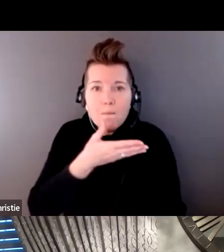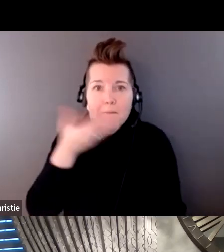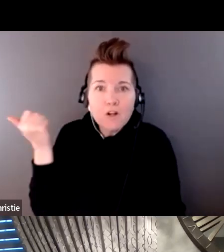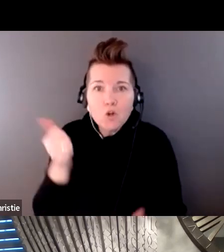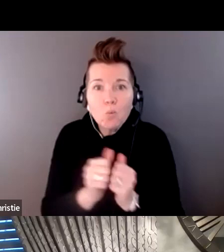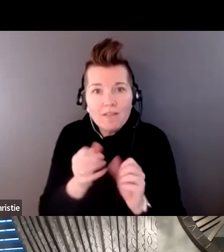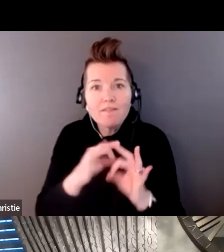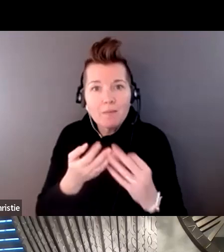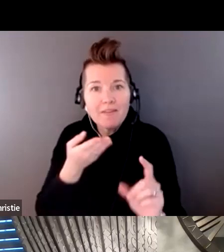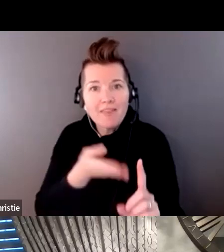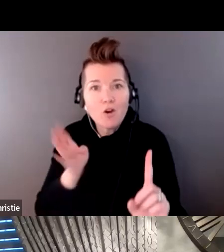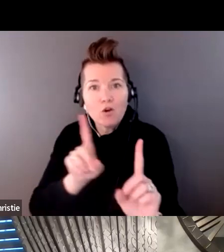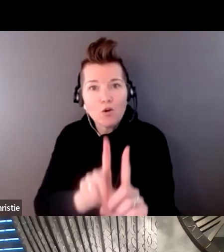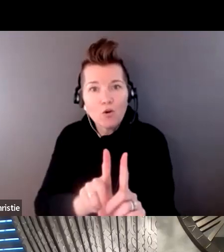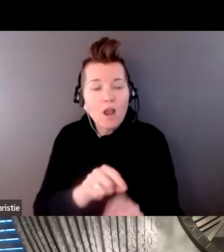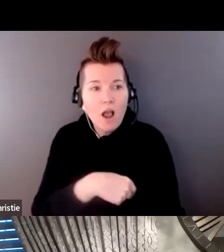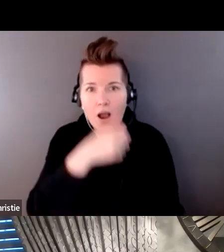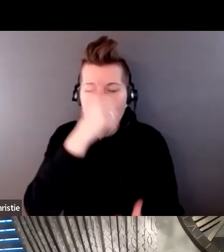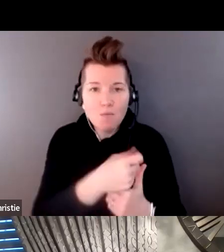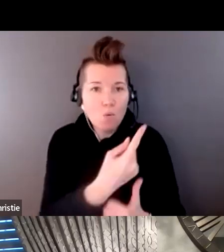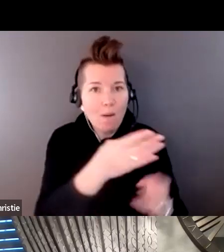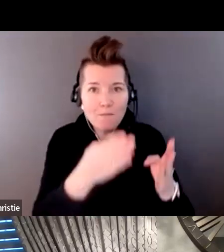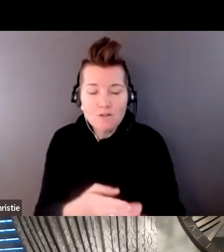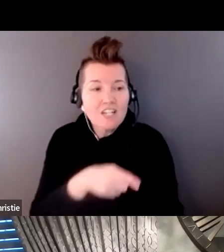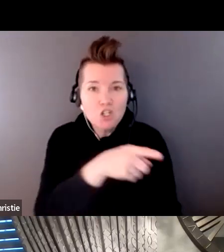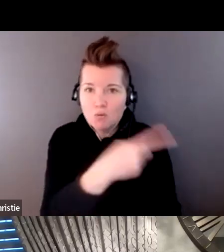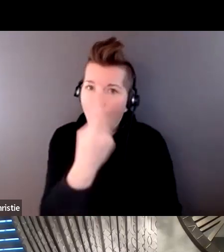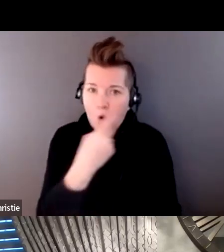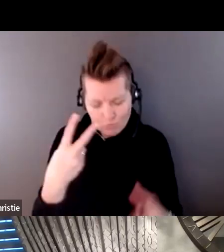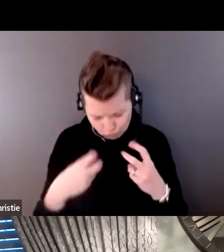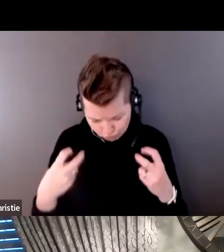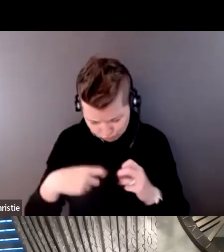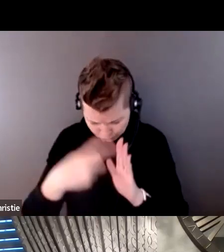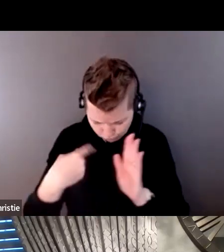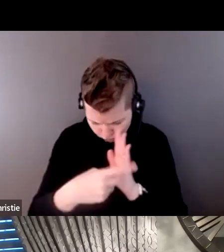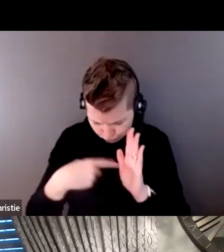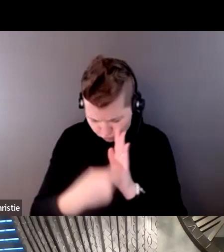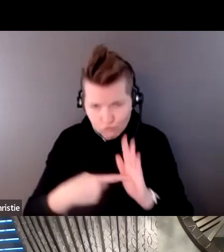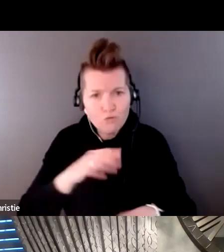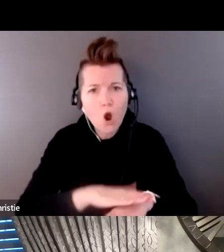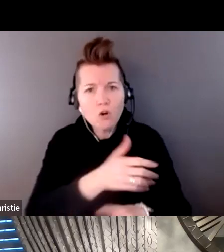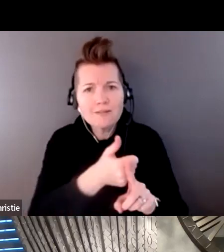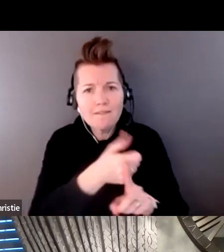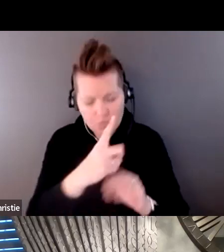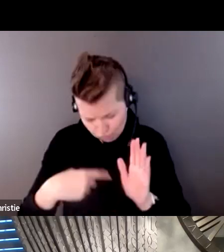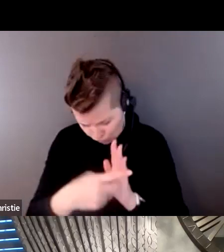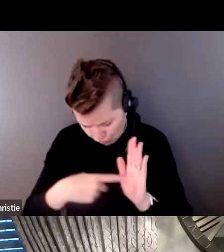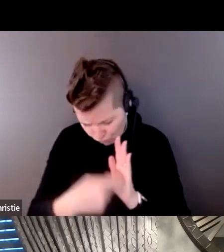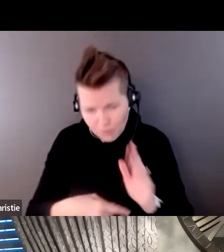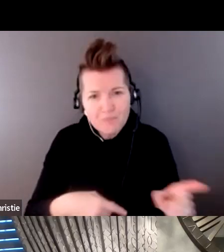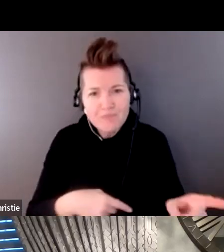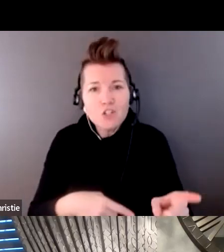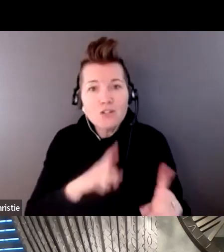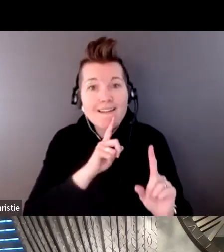she was incredible. She was really incredible, but quite hard on herself, and didn't answer the questions to the best of